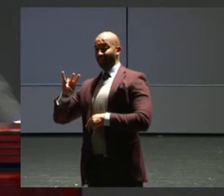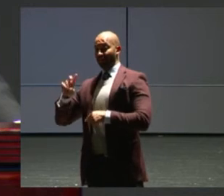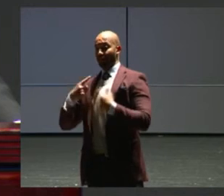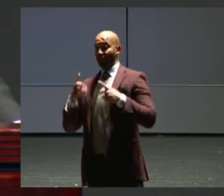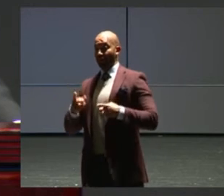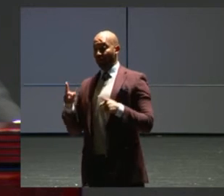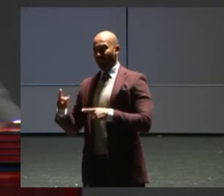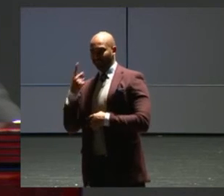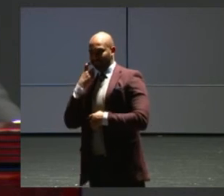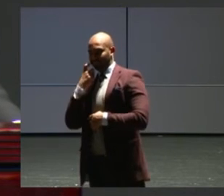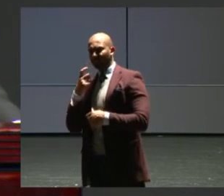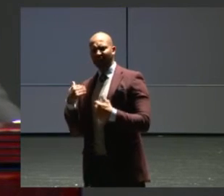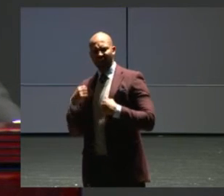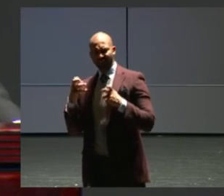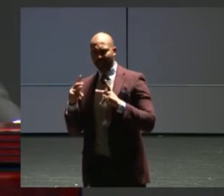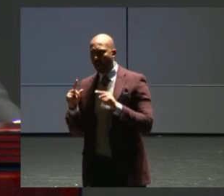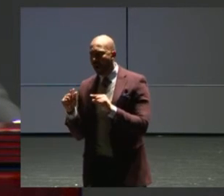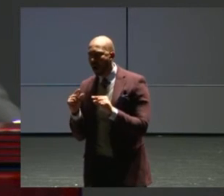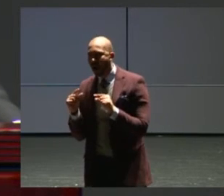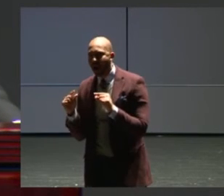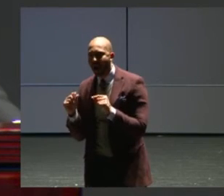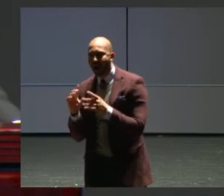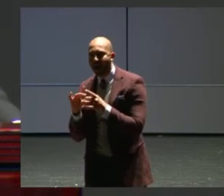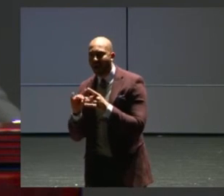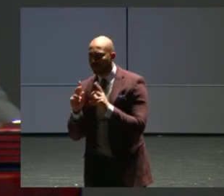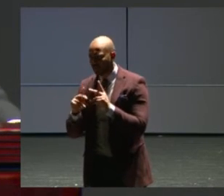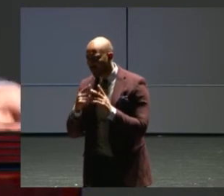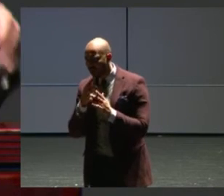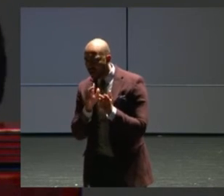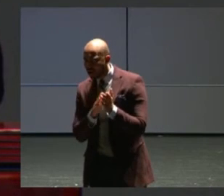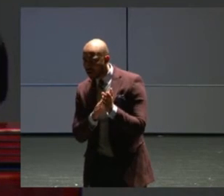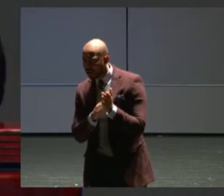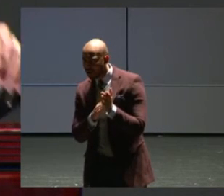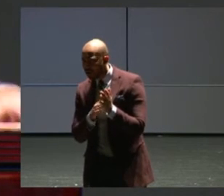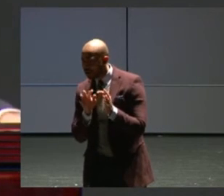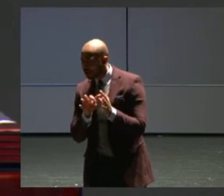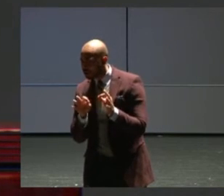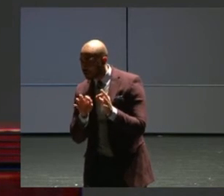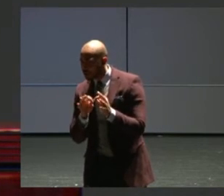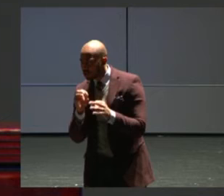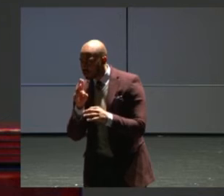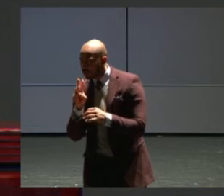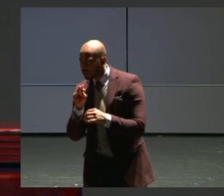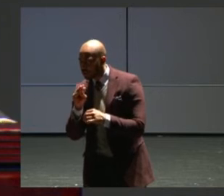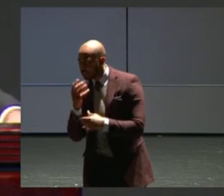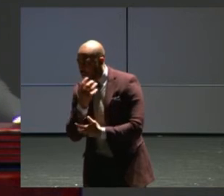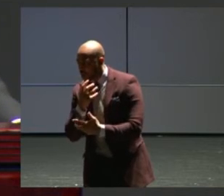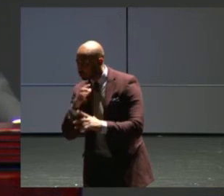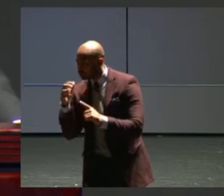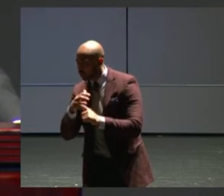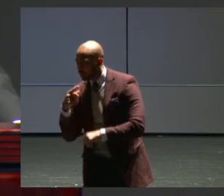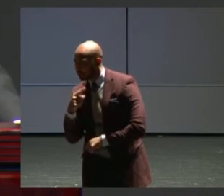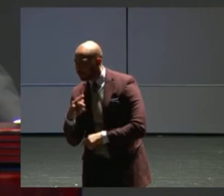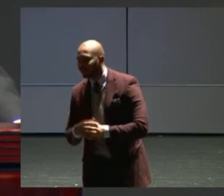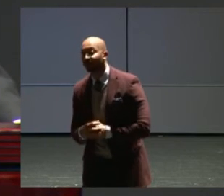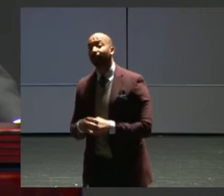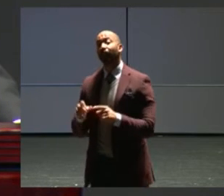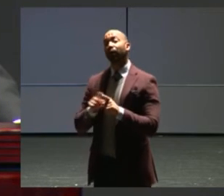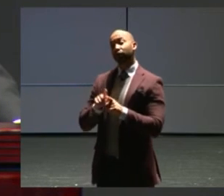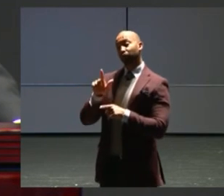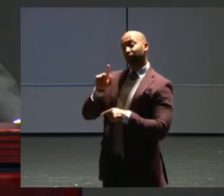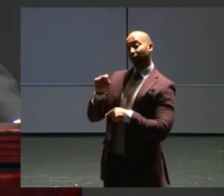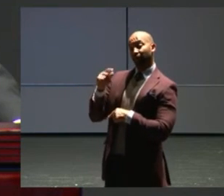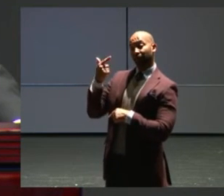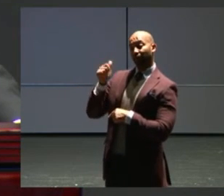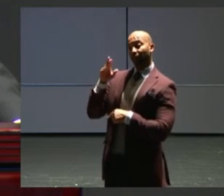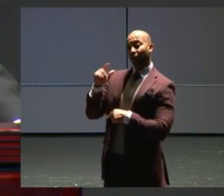can't tell you how much buzz there was and people publicly recognizing the value of what we're doing. I will tell you that Lieutenant Governor